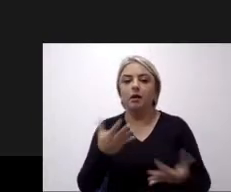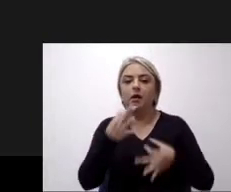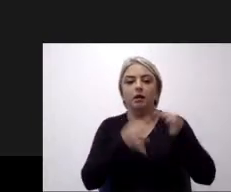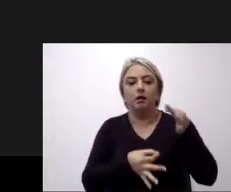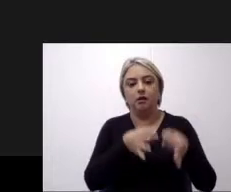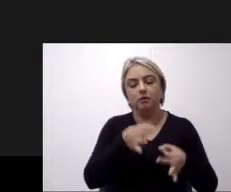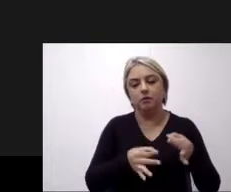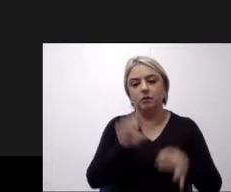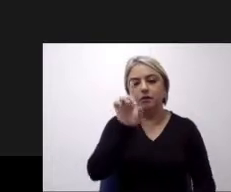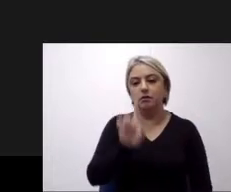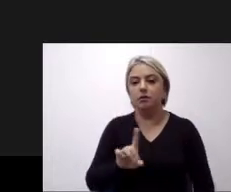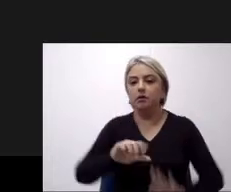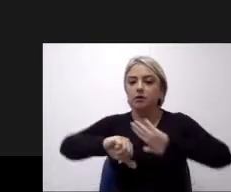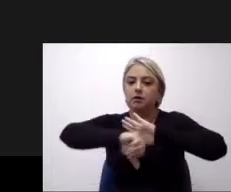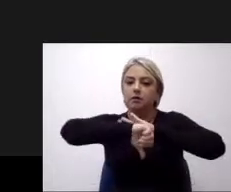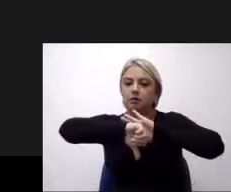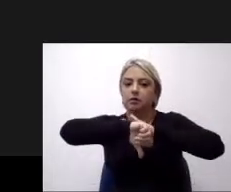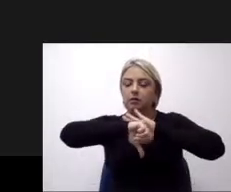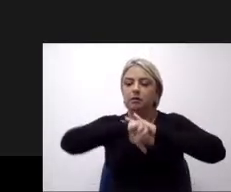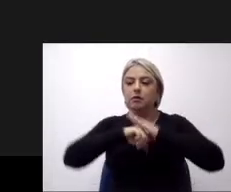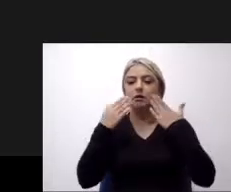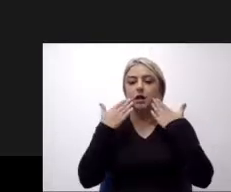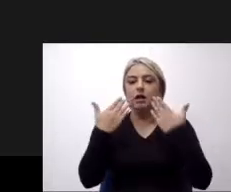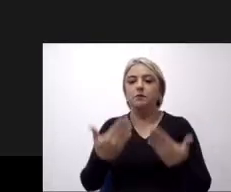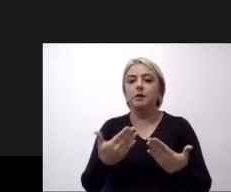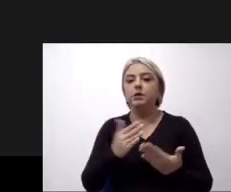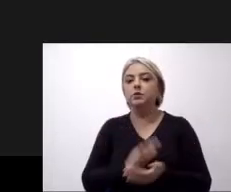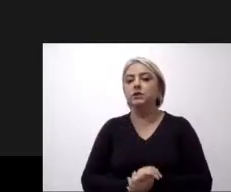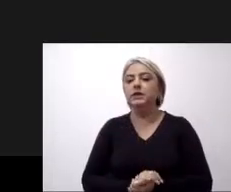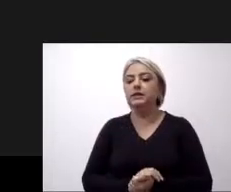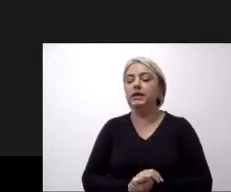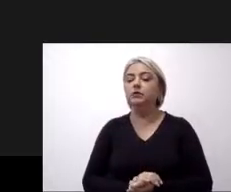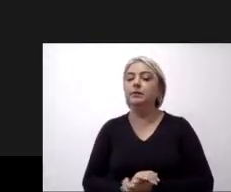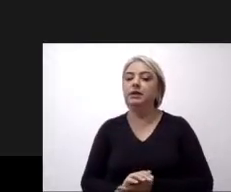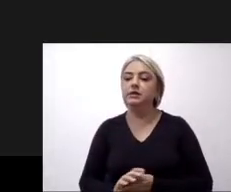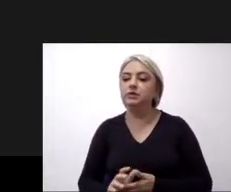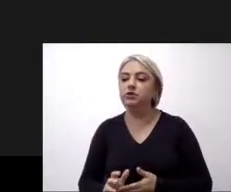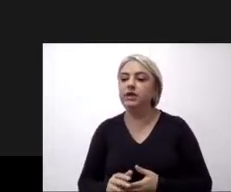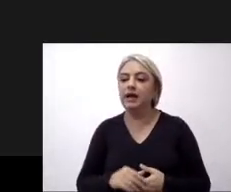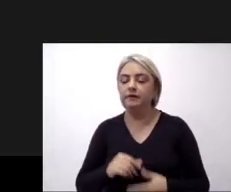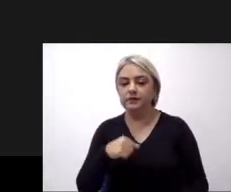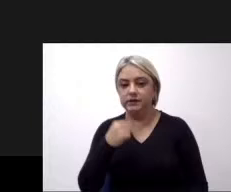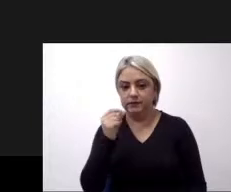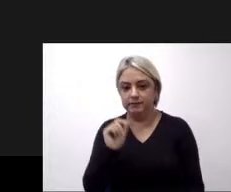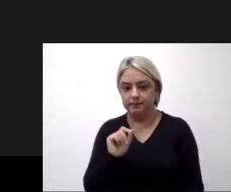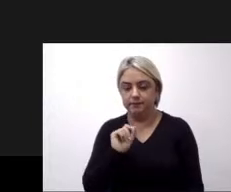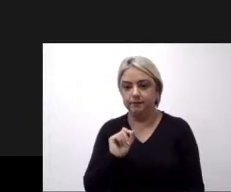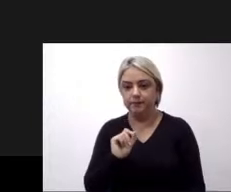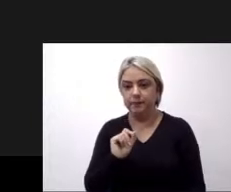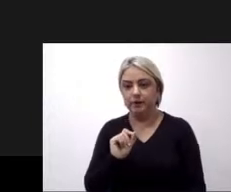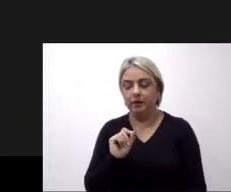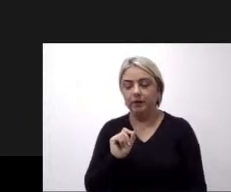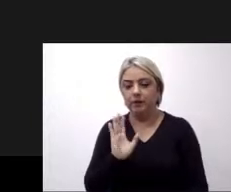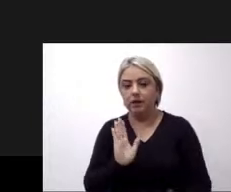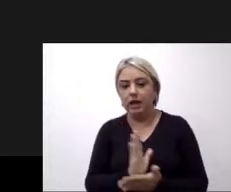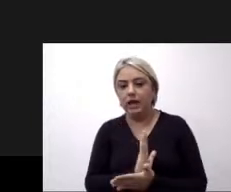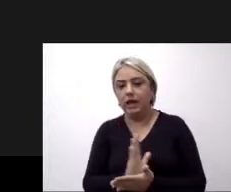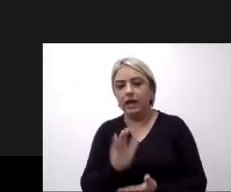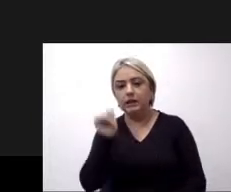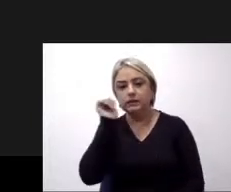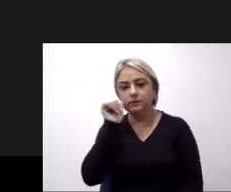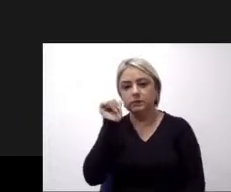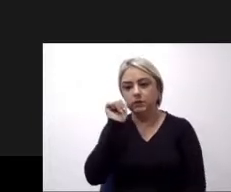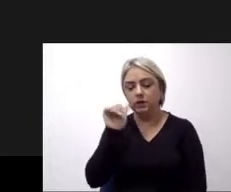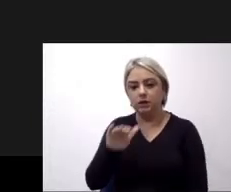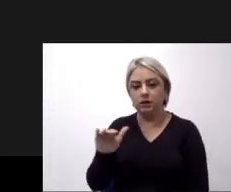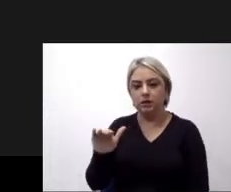stereotypes contribute to explain why girls have fewer sentences and less severe